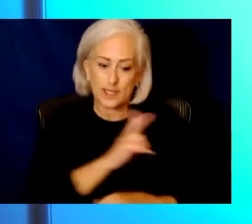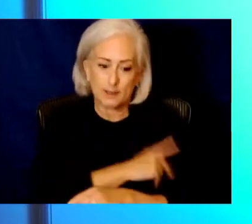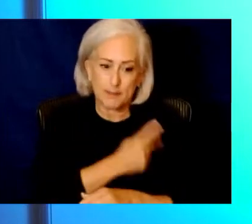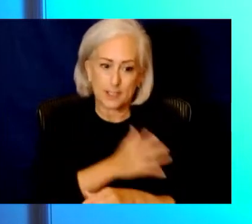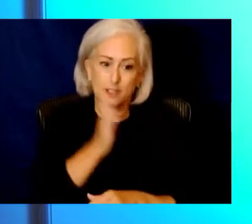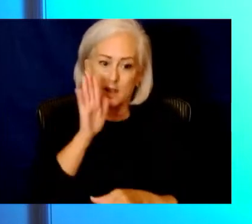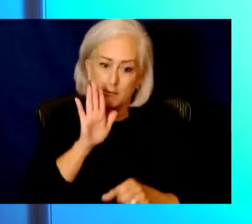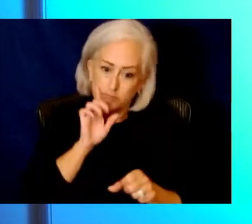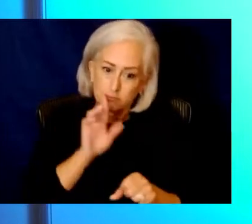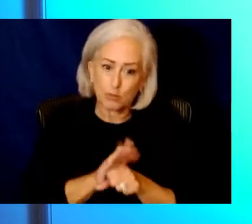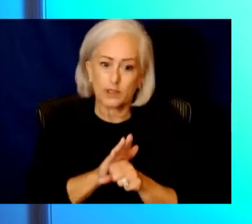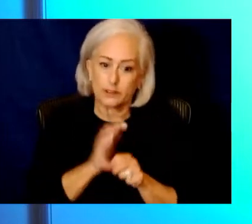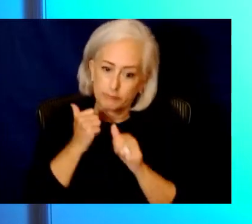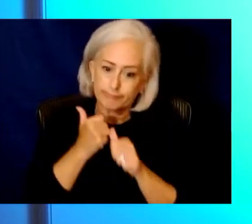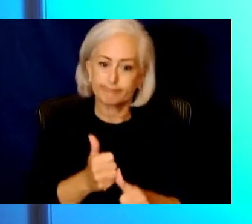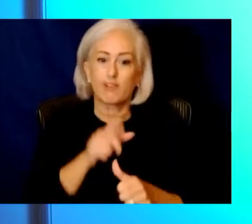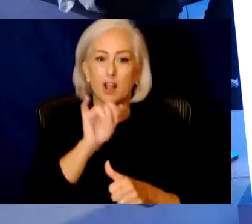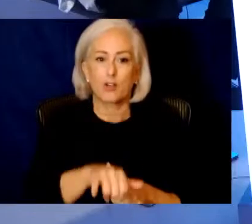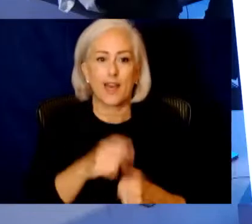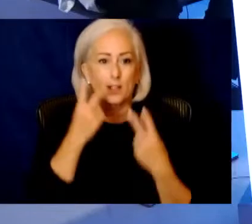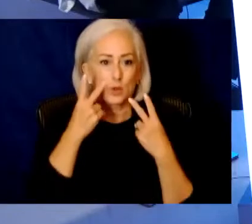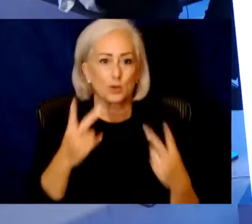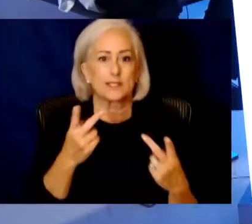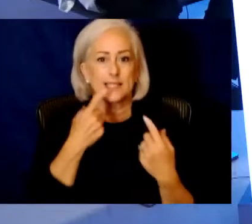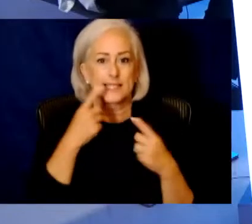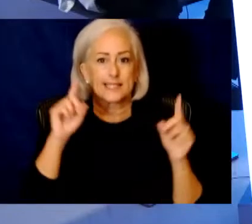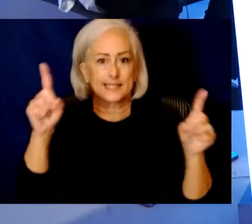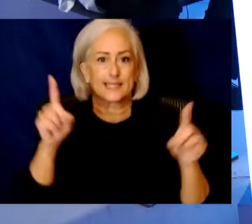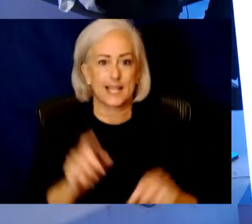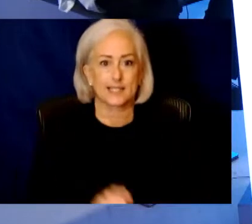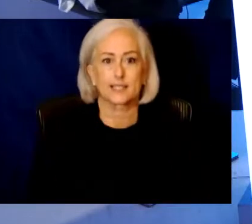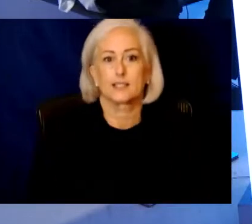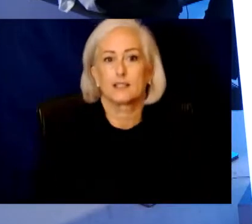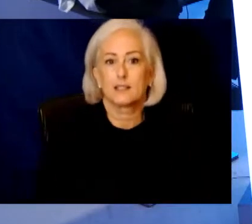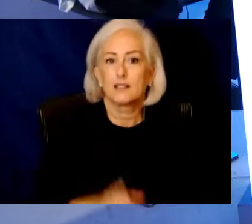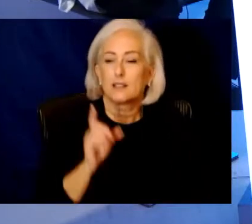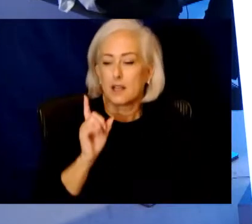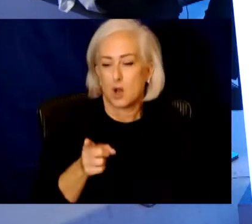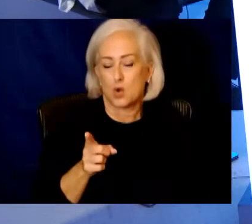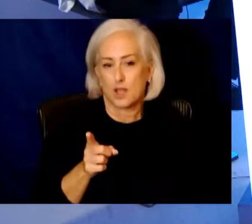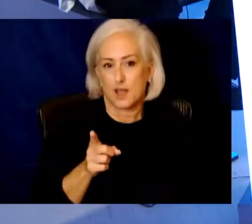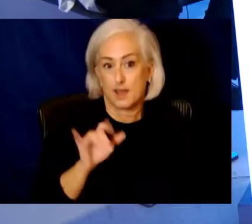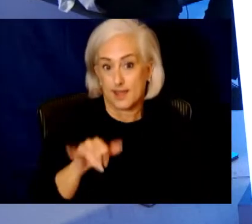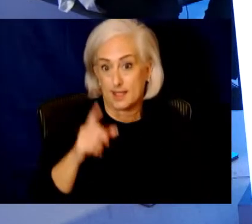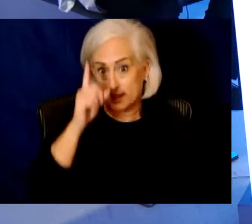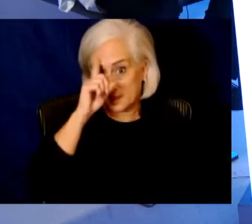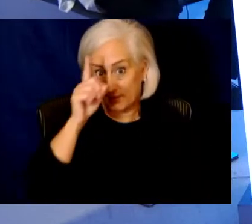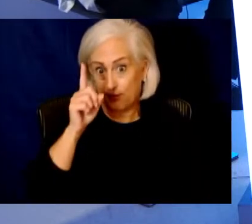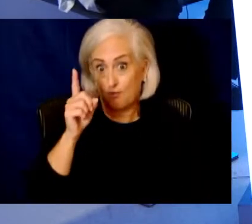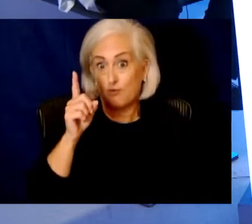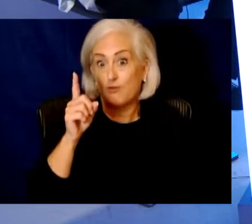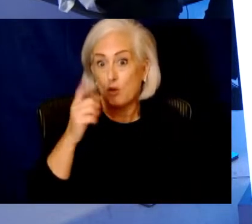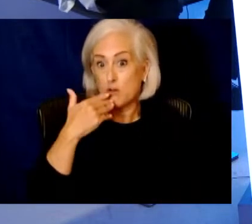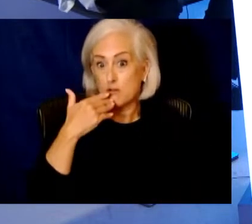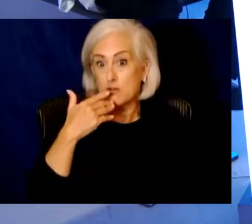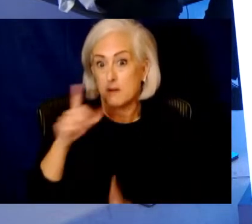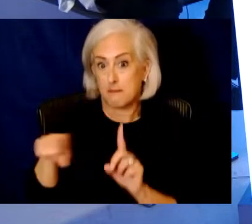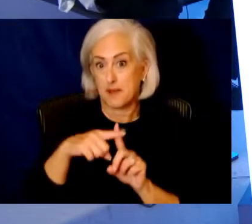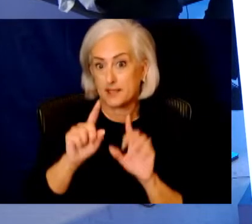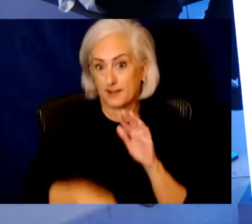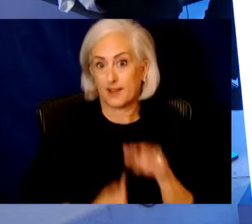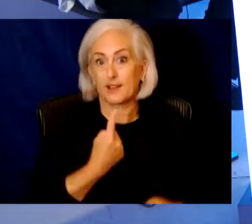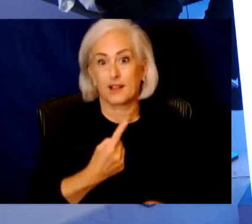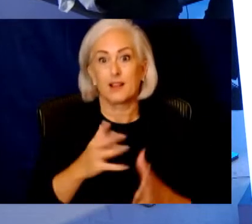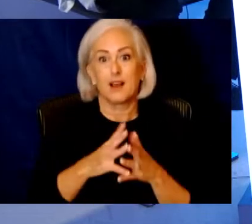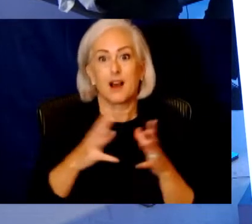to really see the success that we're seeing. Okay, so that's a bowel prep every 3 months for a colonoscopy. At the very least, a lot of enemas before you come in to